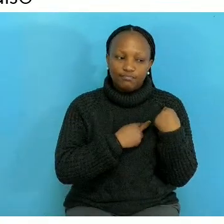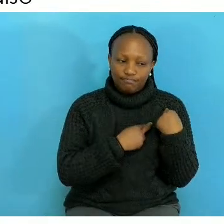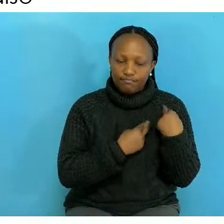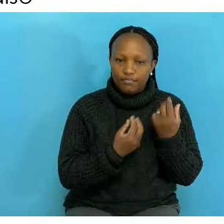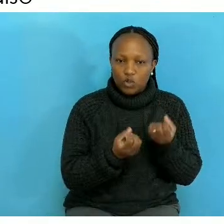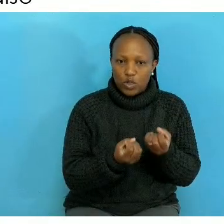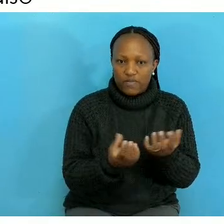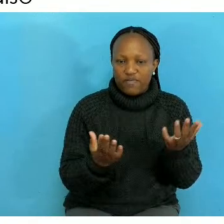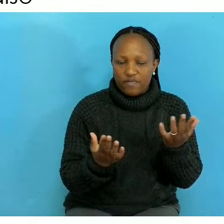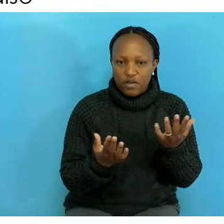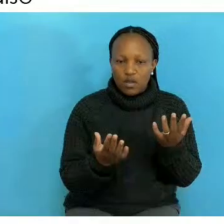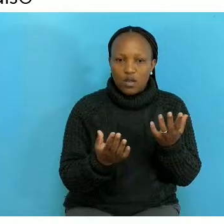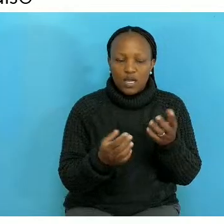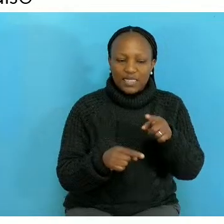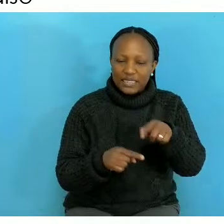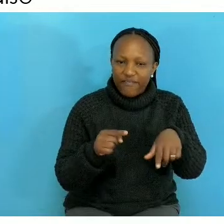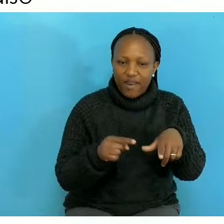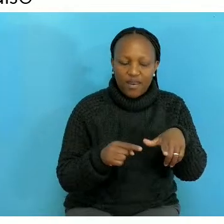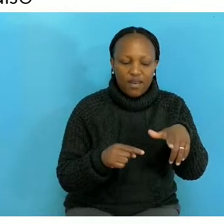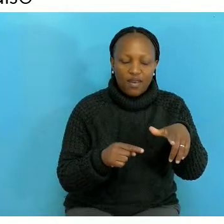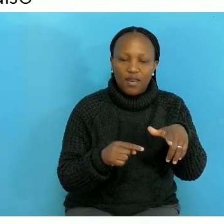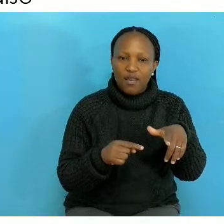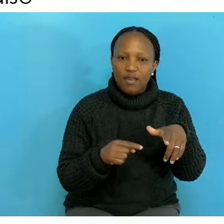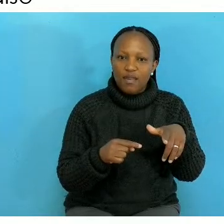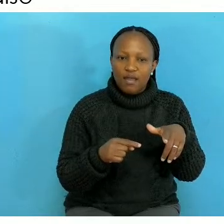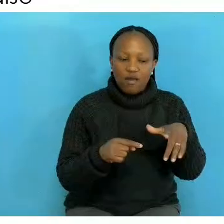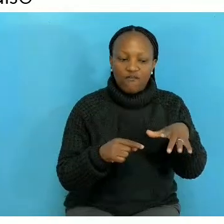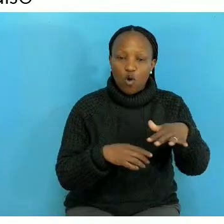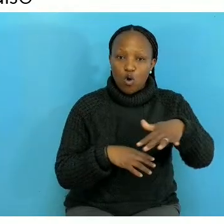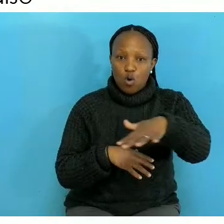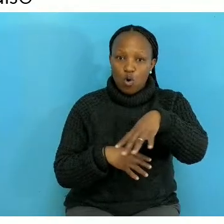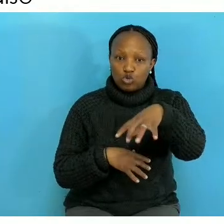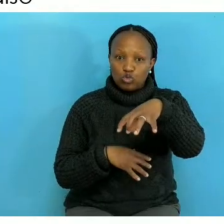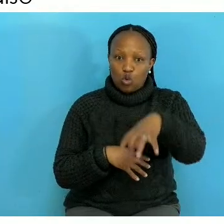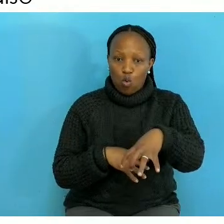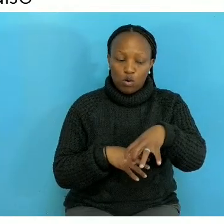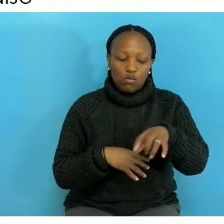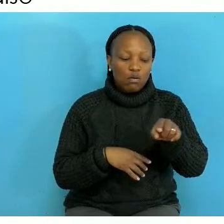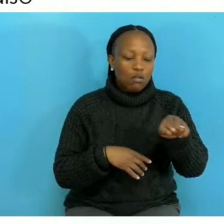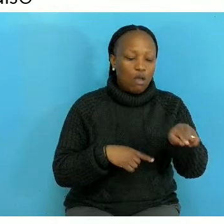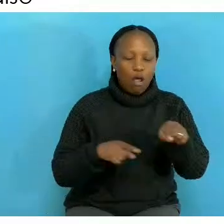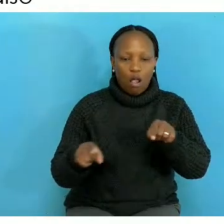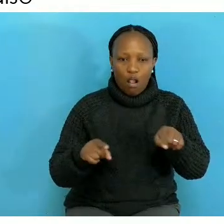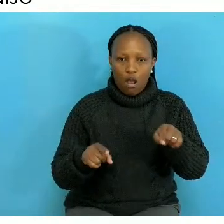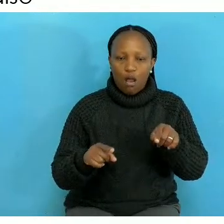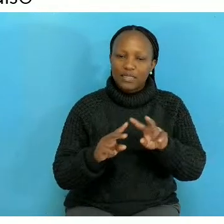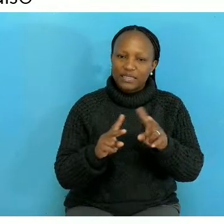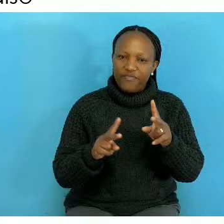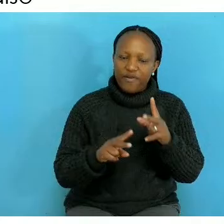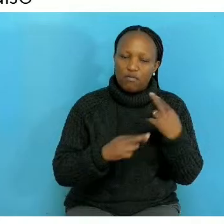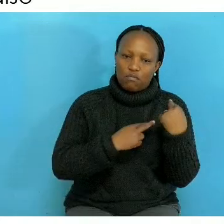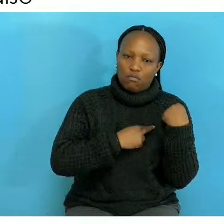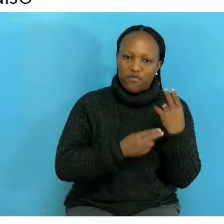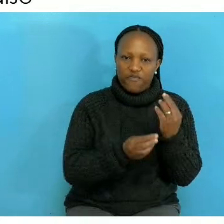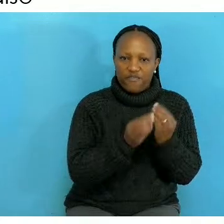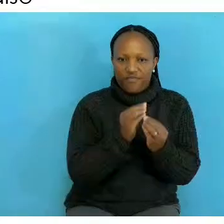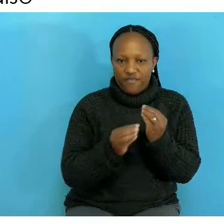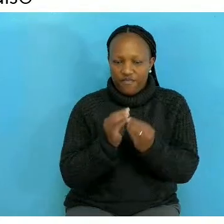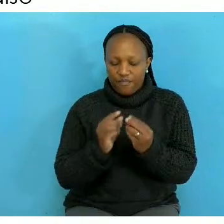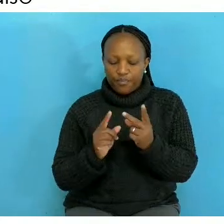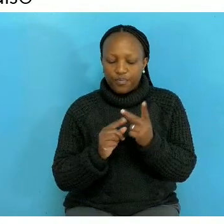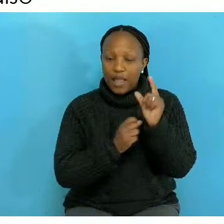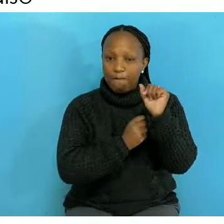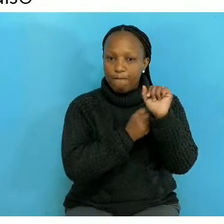to maintain different components of the zone. We also have machinery and